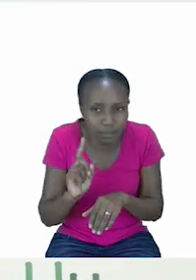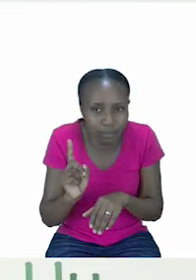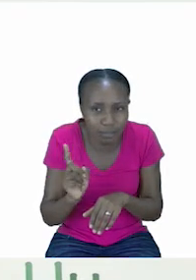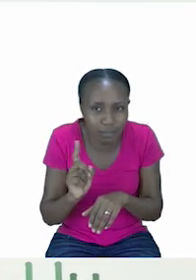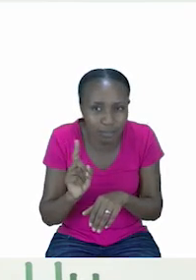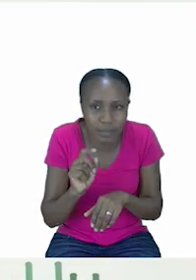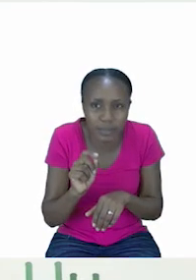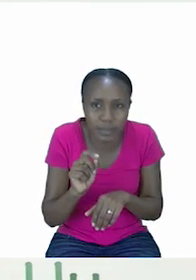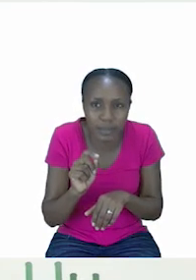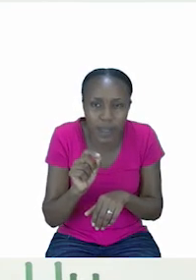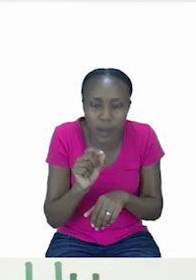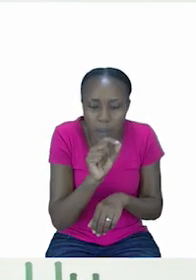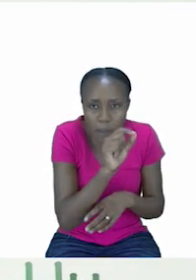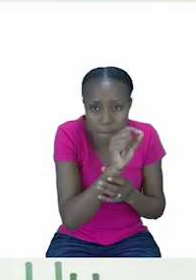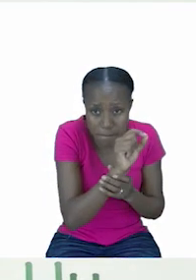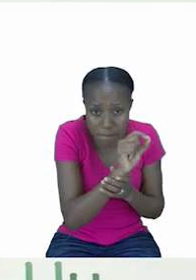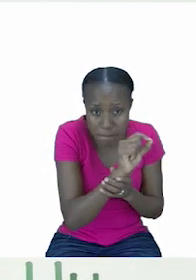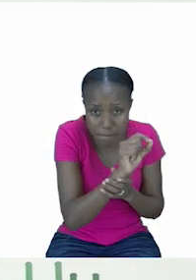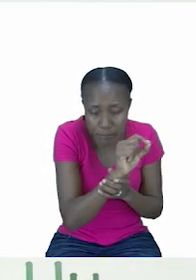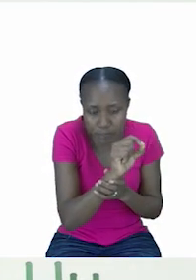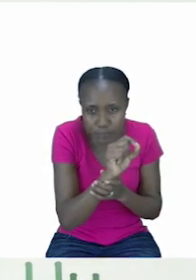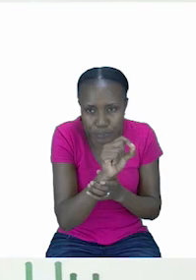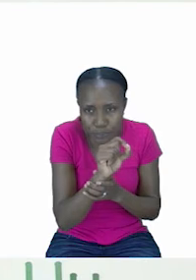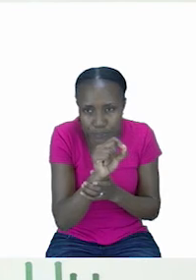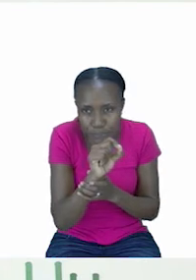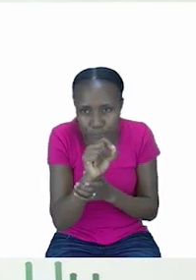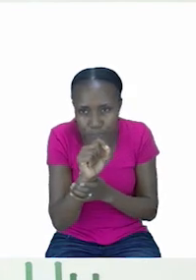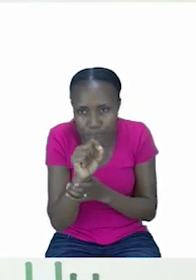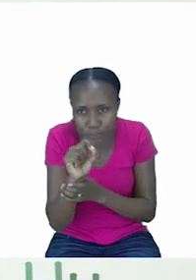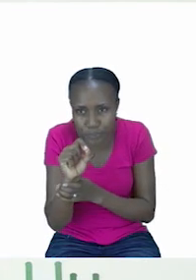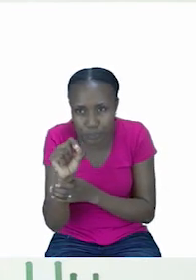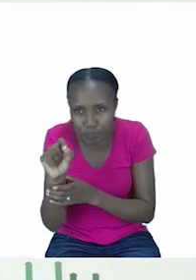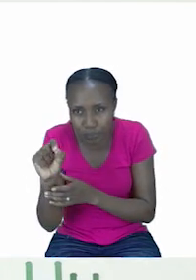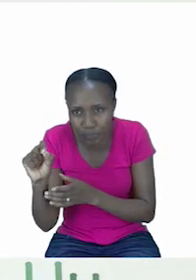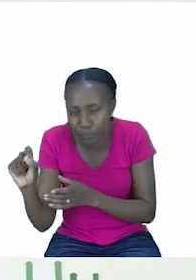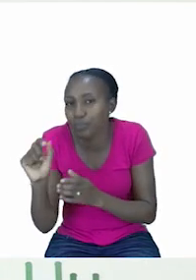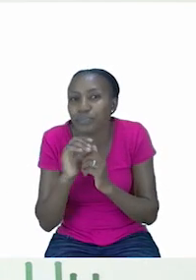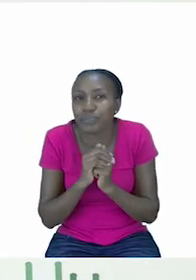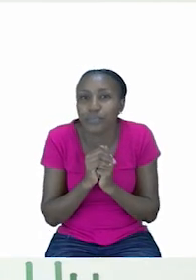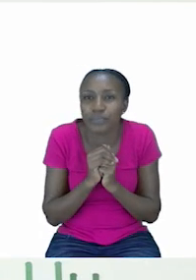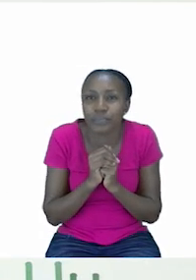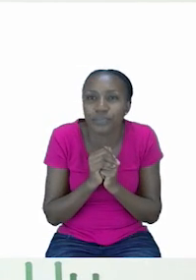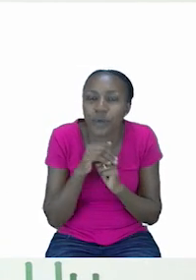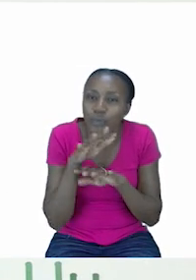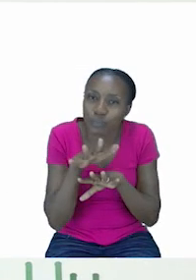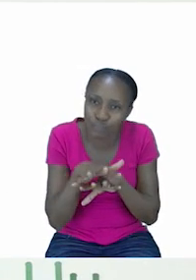rush, it's going to make a big mess. So let's take our time with our